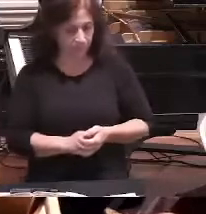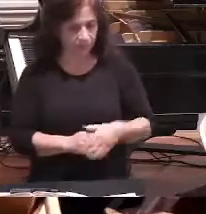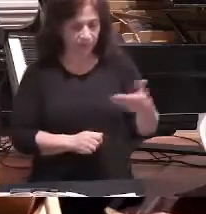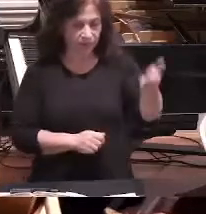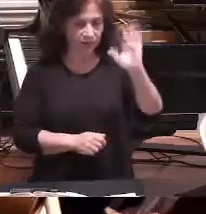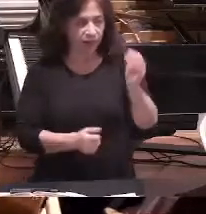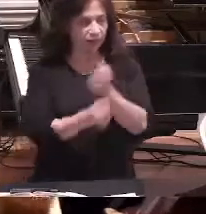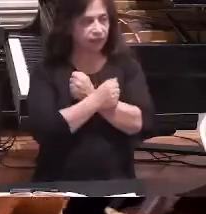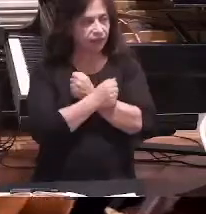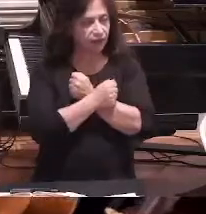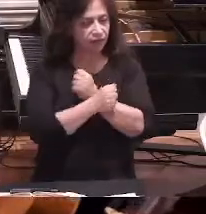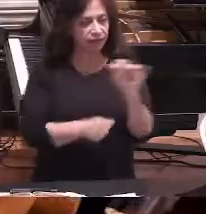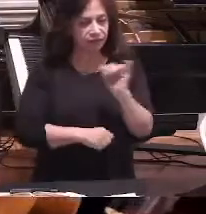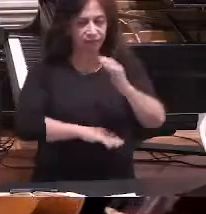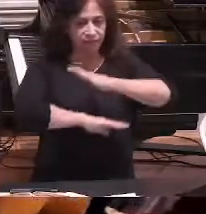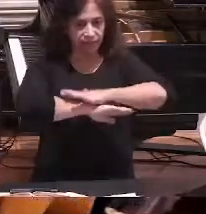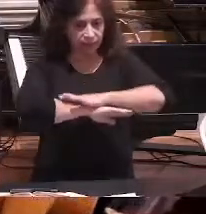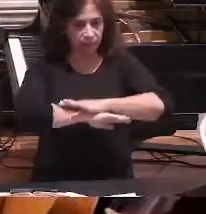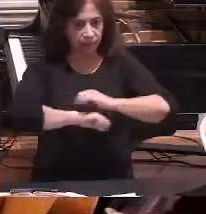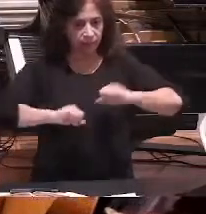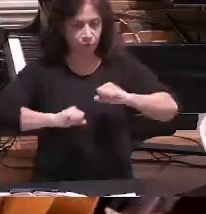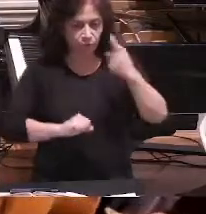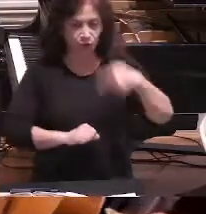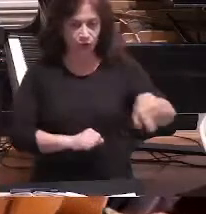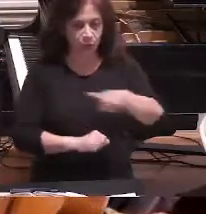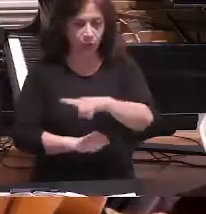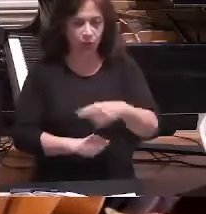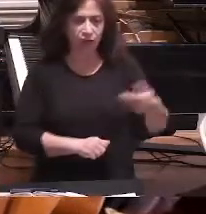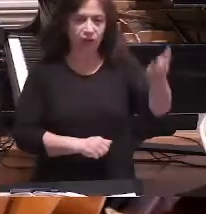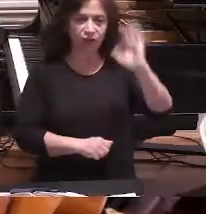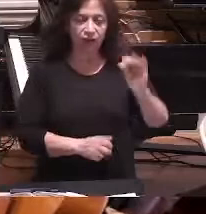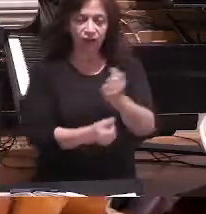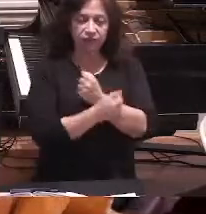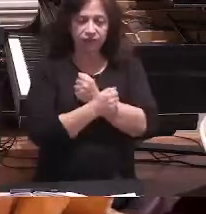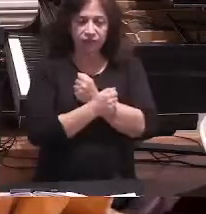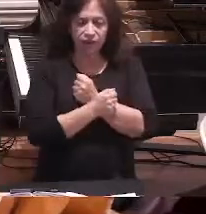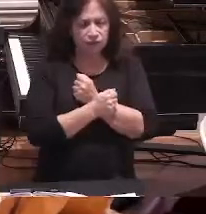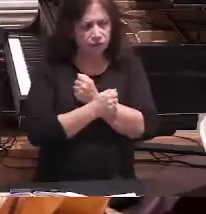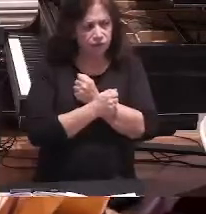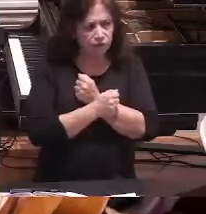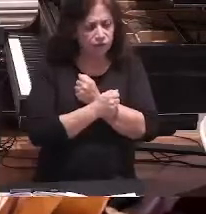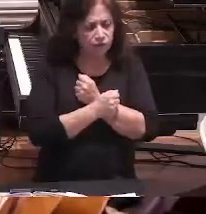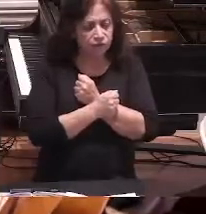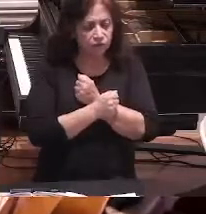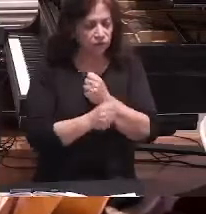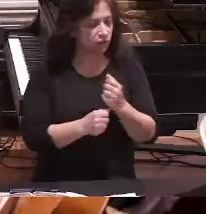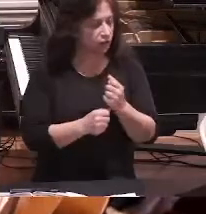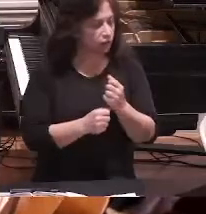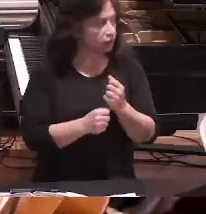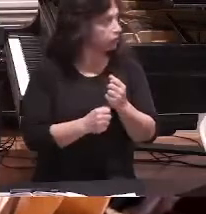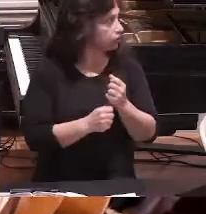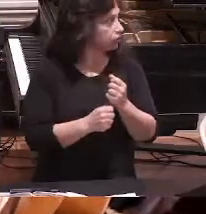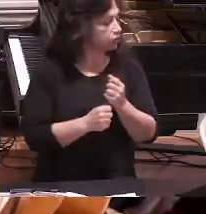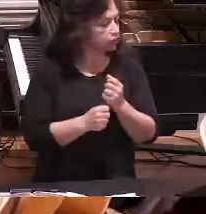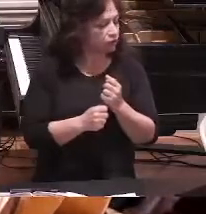God's love is a table with room for you. God's love is a crackling fireplace. God's love